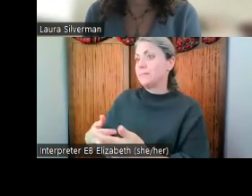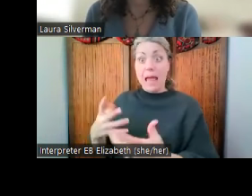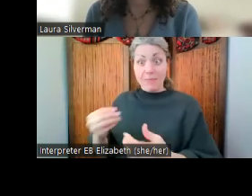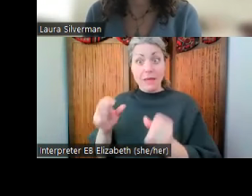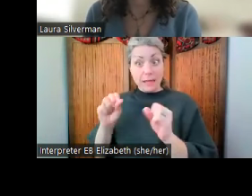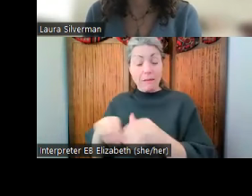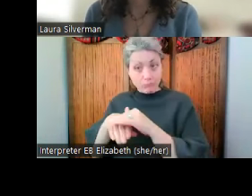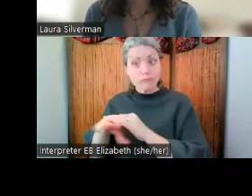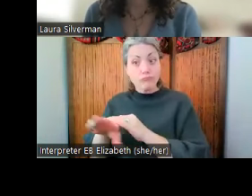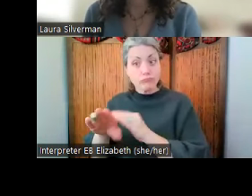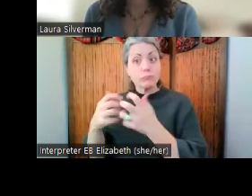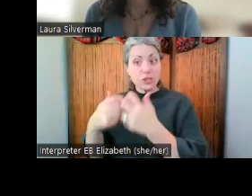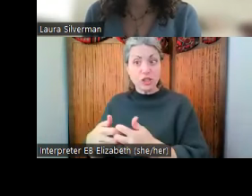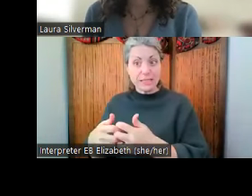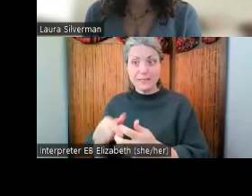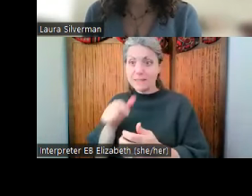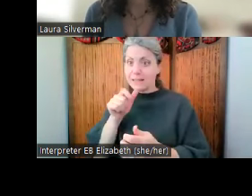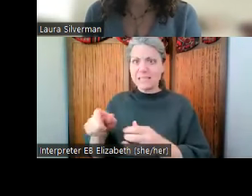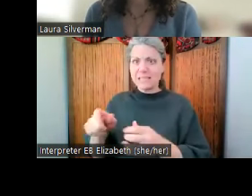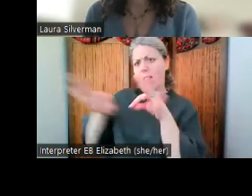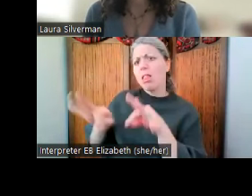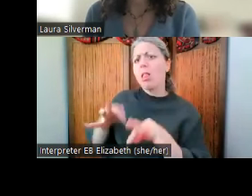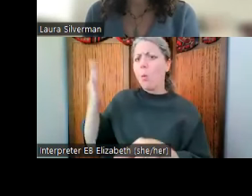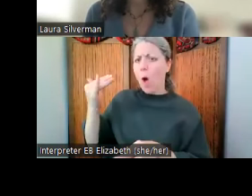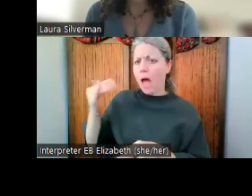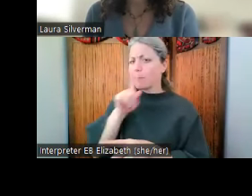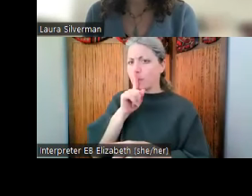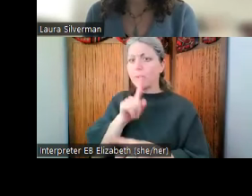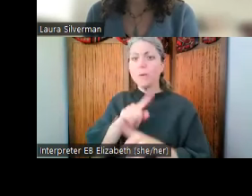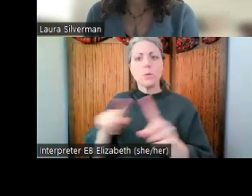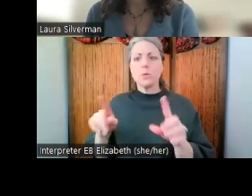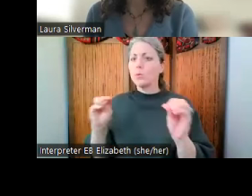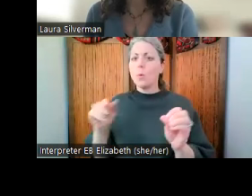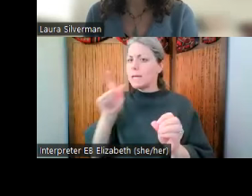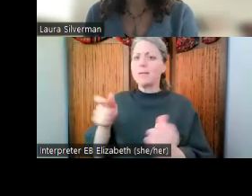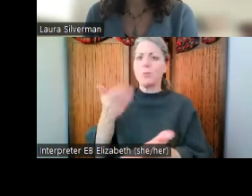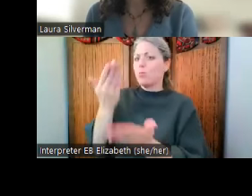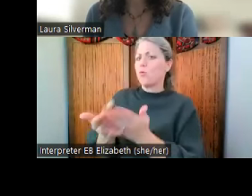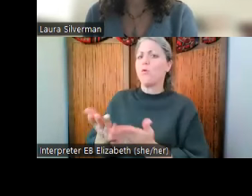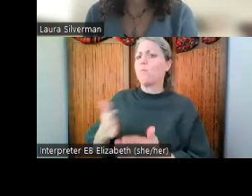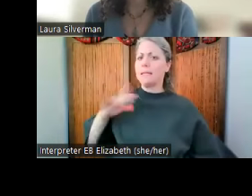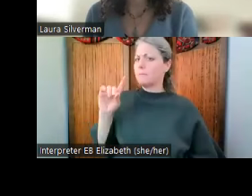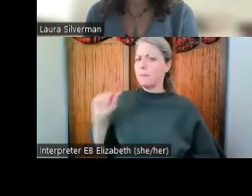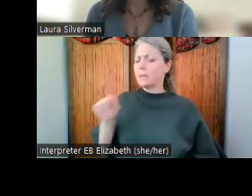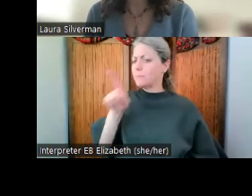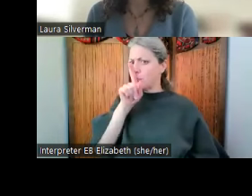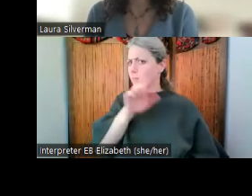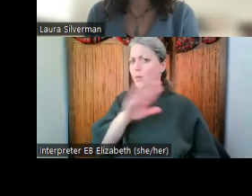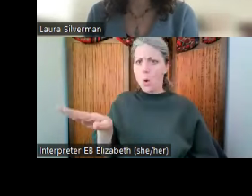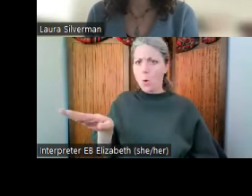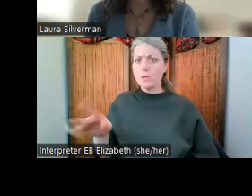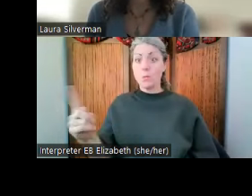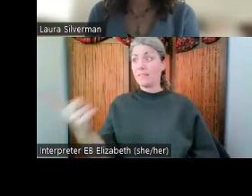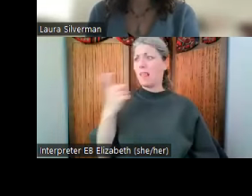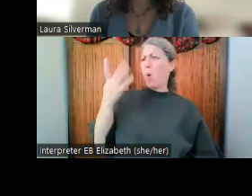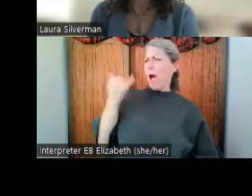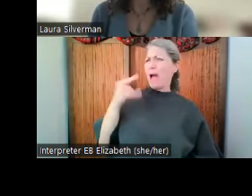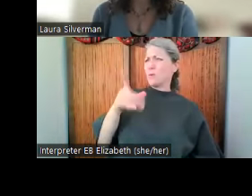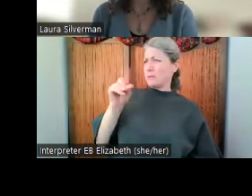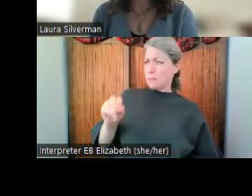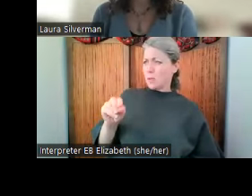be granted. So there is no need to prove that you have a disability. If someone asks you what your